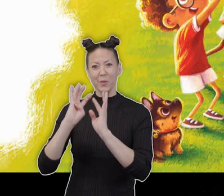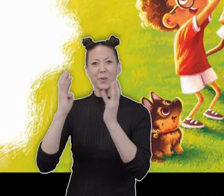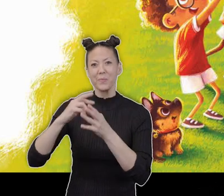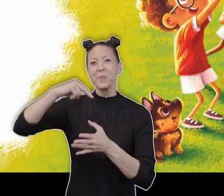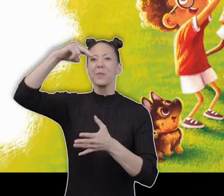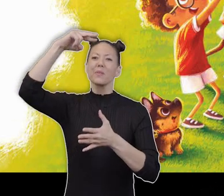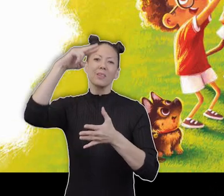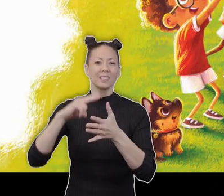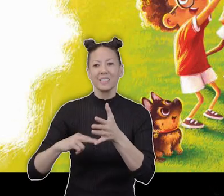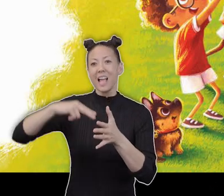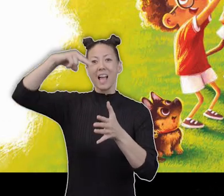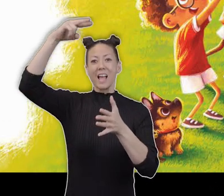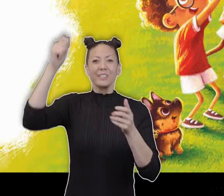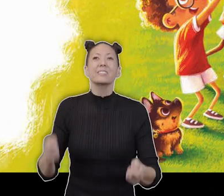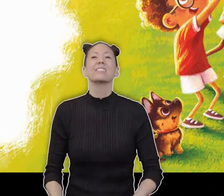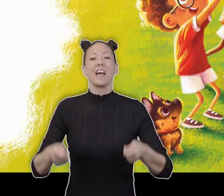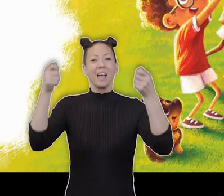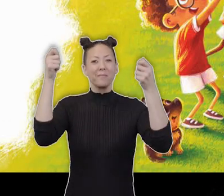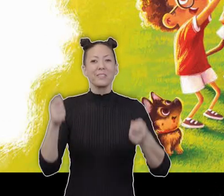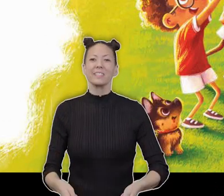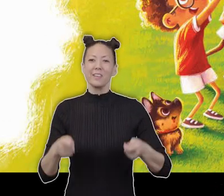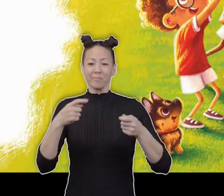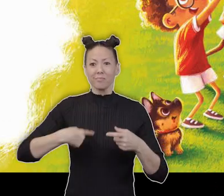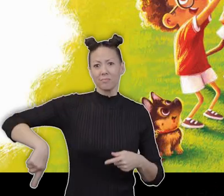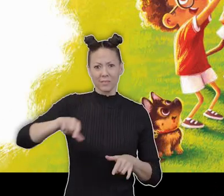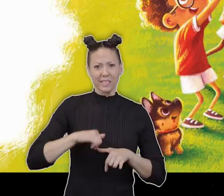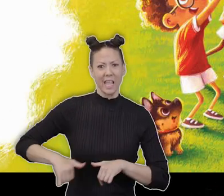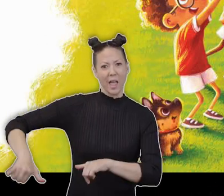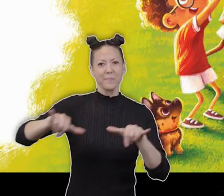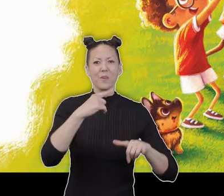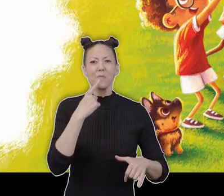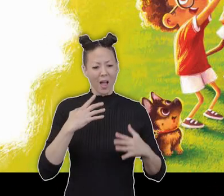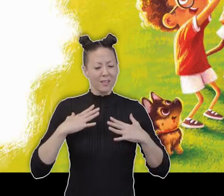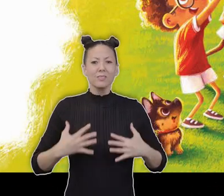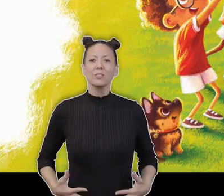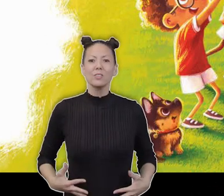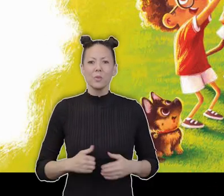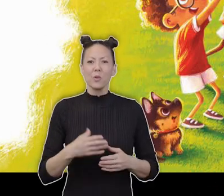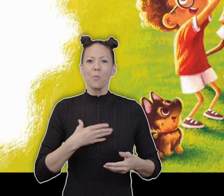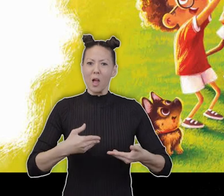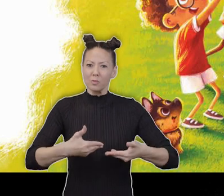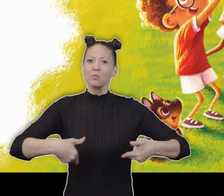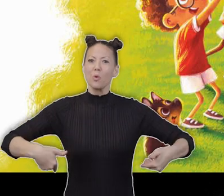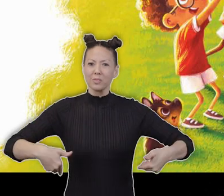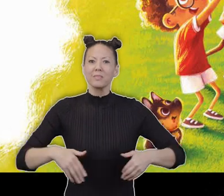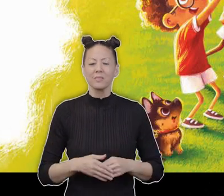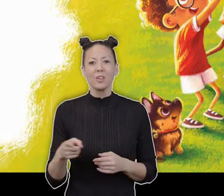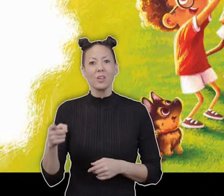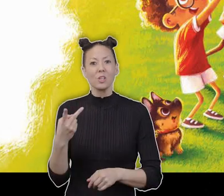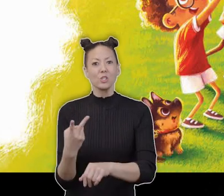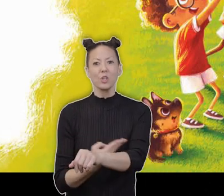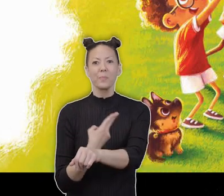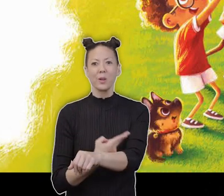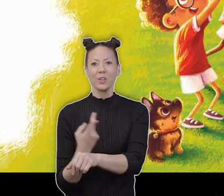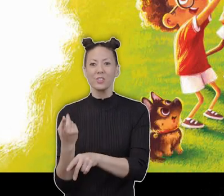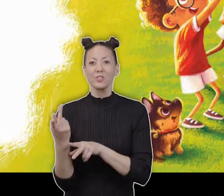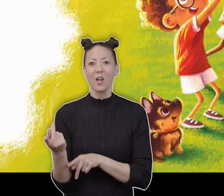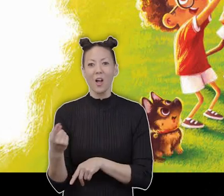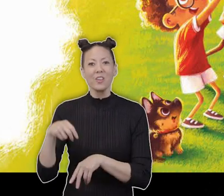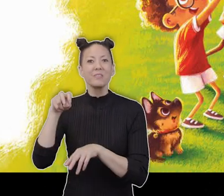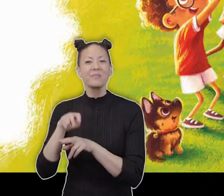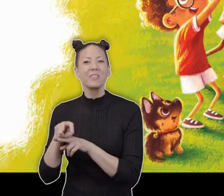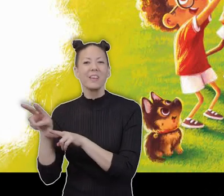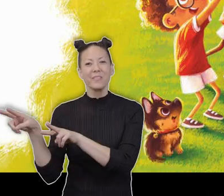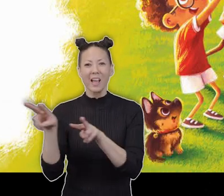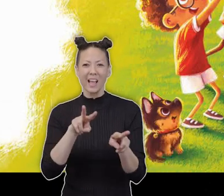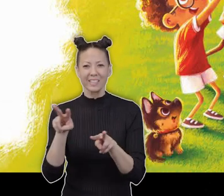has their hands raised to catch him. They wear matching red shirts and white shorts. A German Shepherd puppy